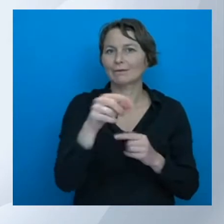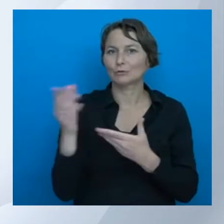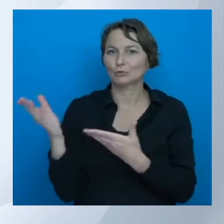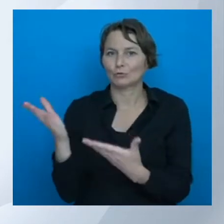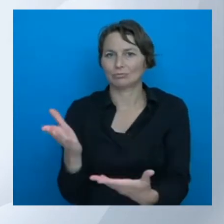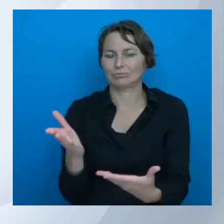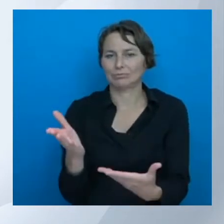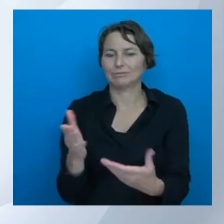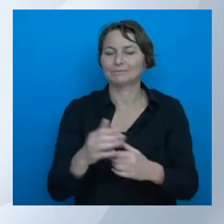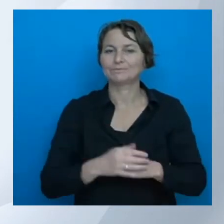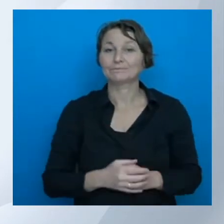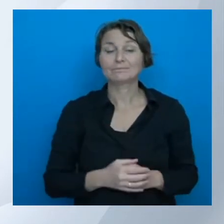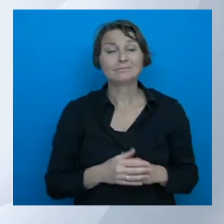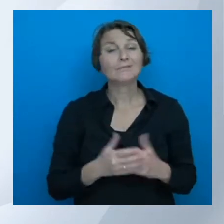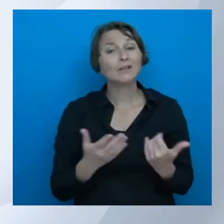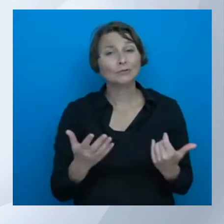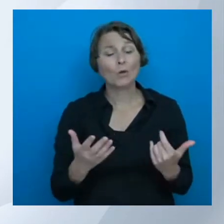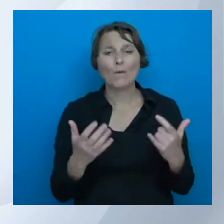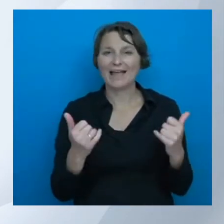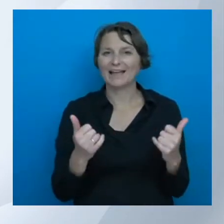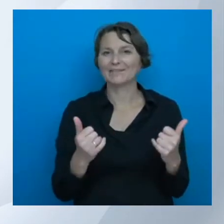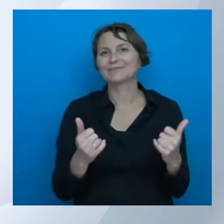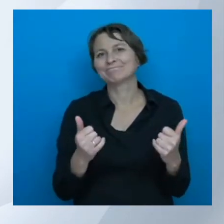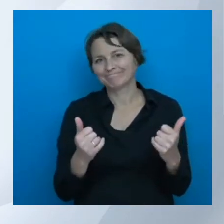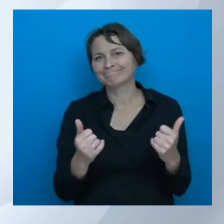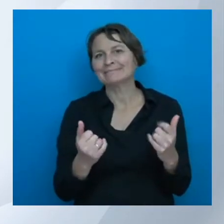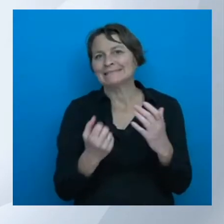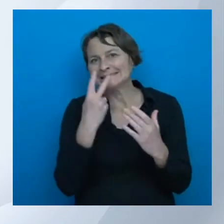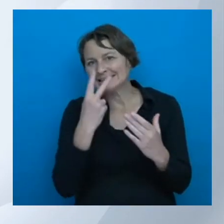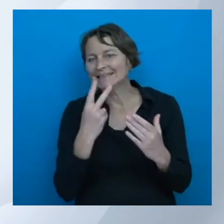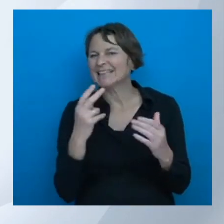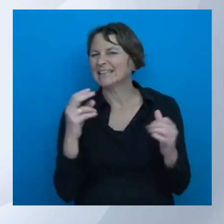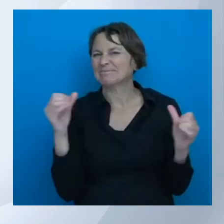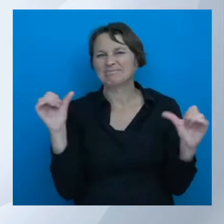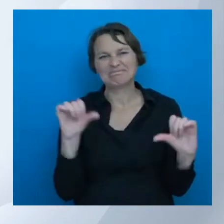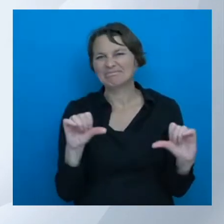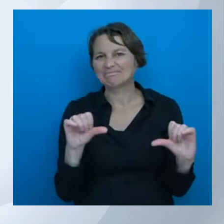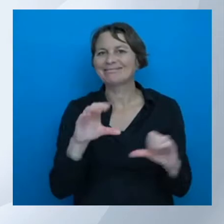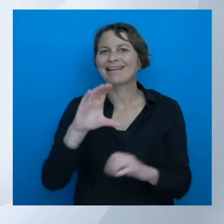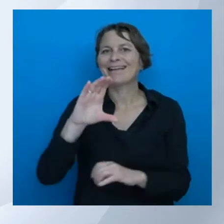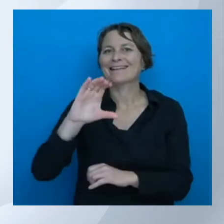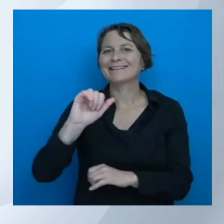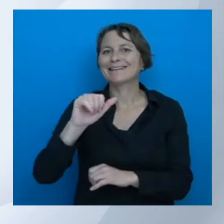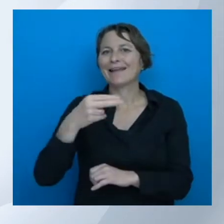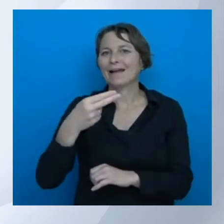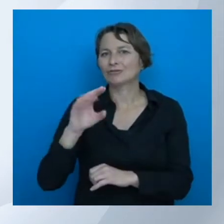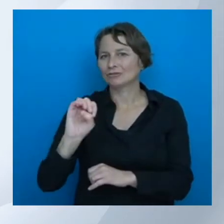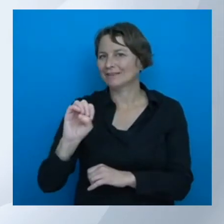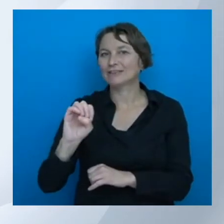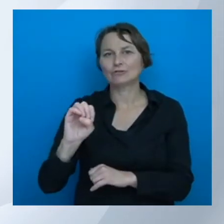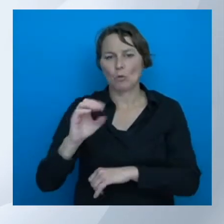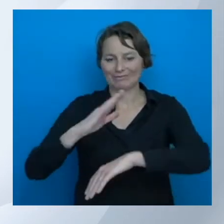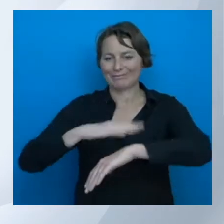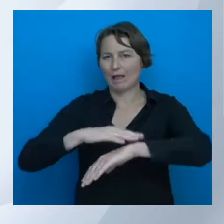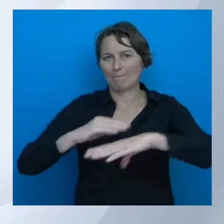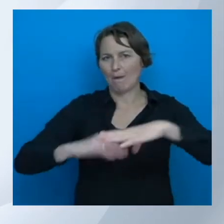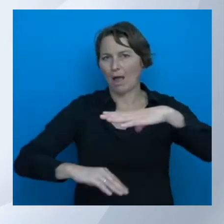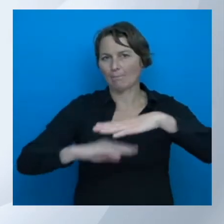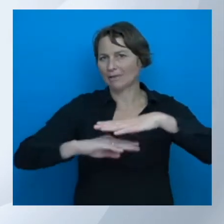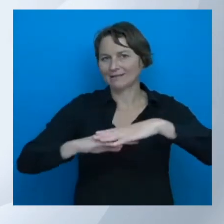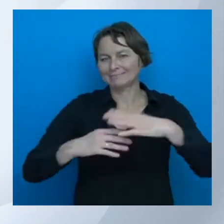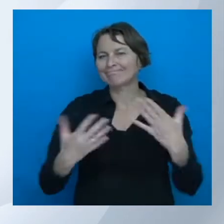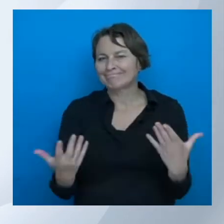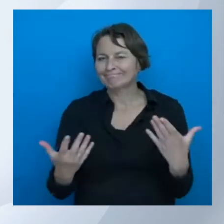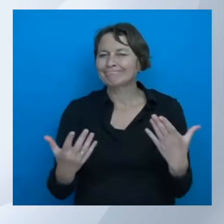got the downsides of caches and things not quite updating. So you still have potentials for